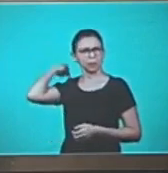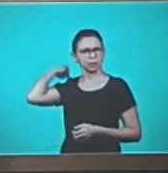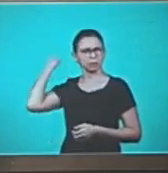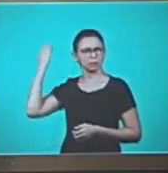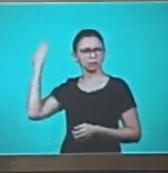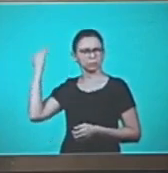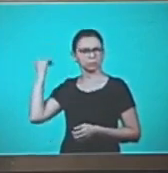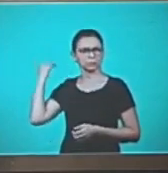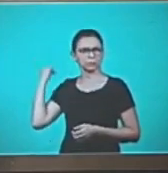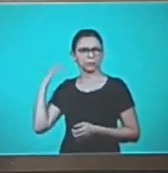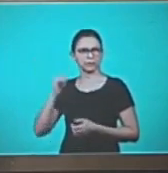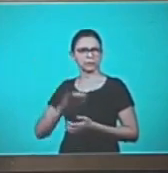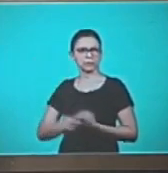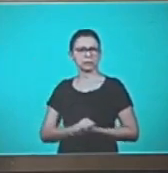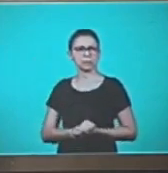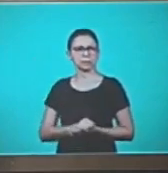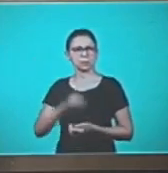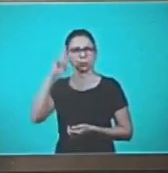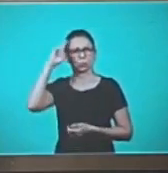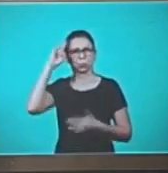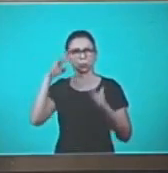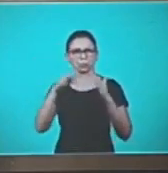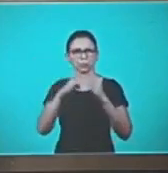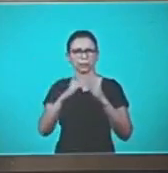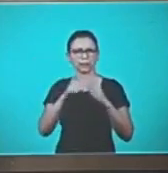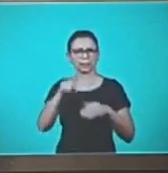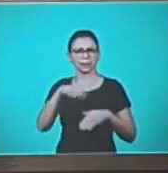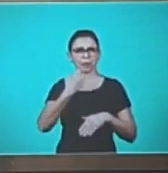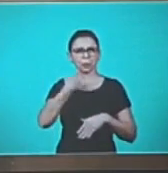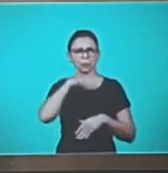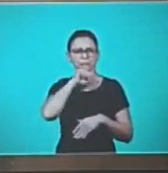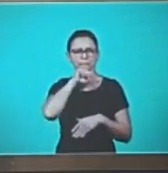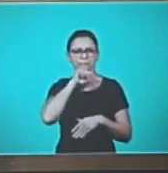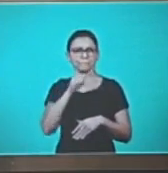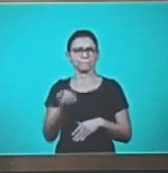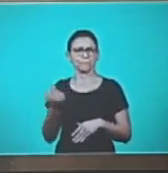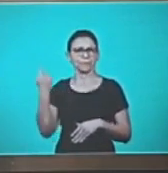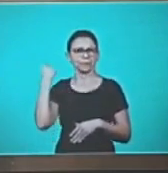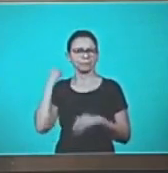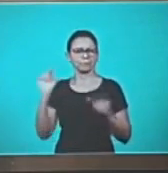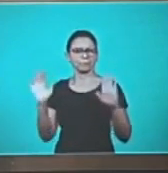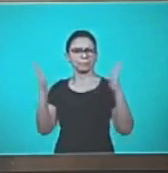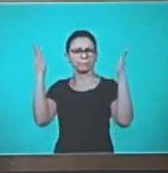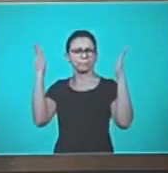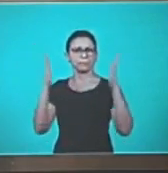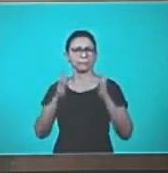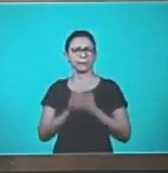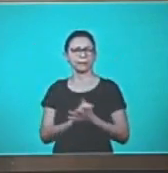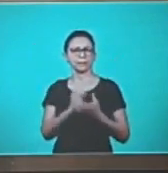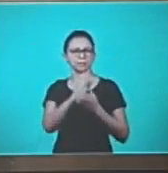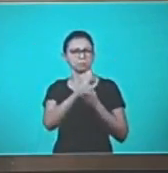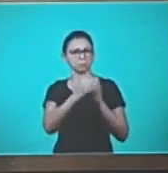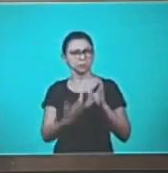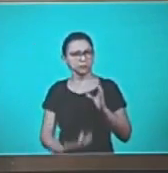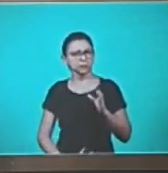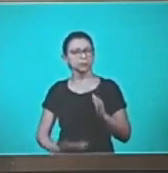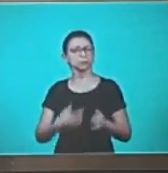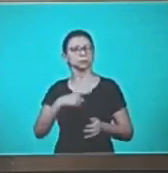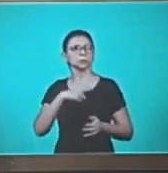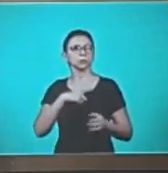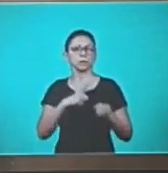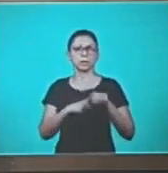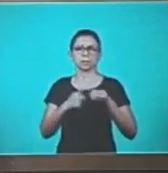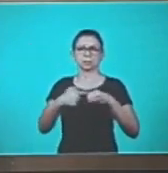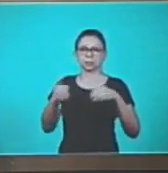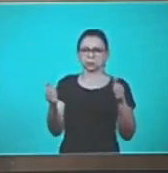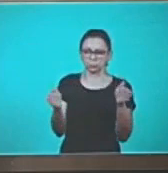where the owner of the house, was, who's the father of the owner of that feast, had his